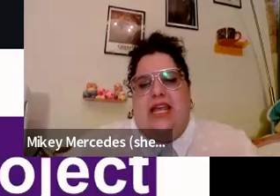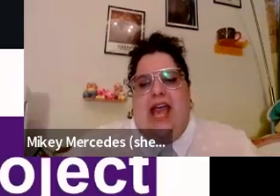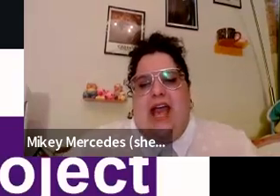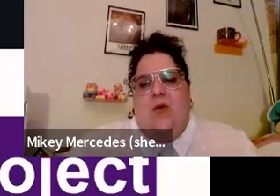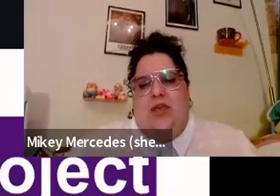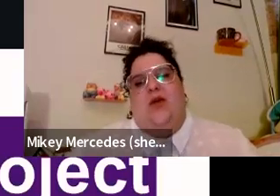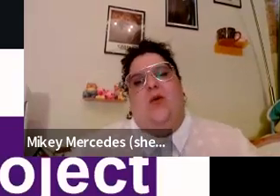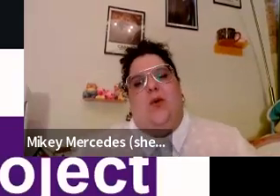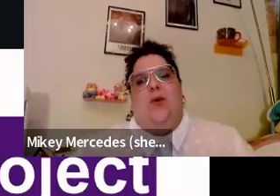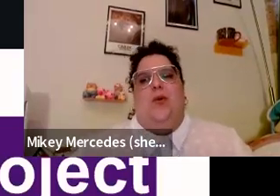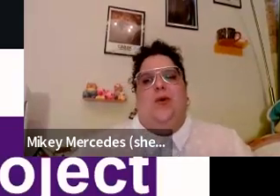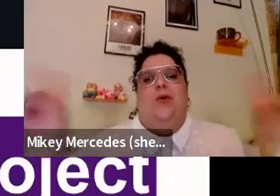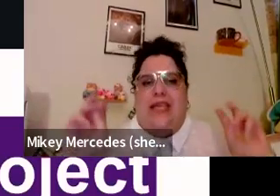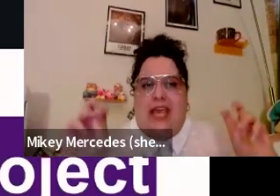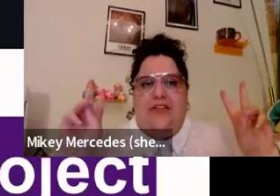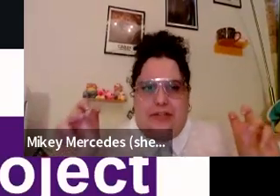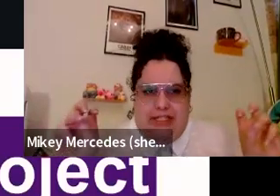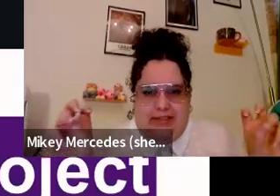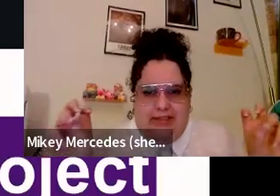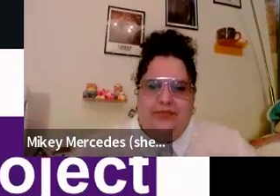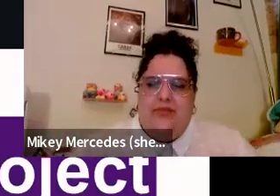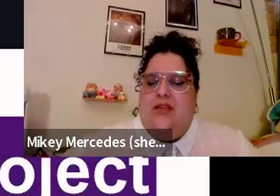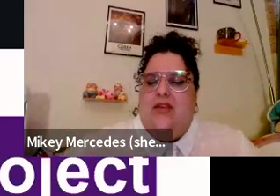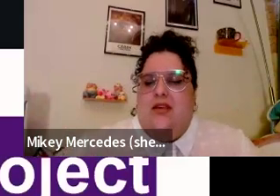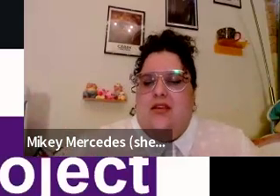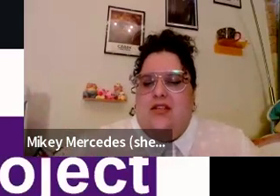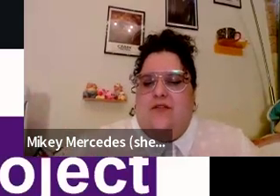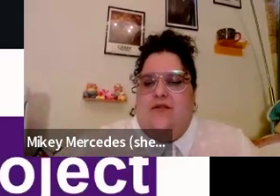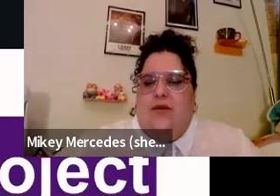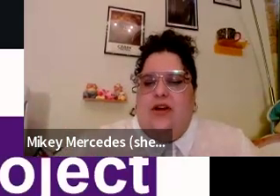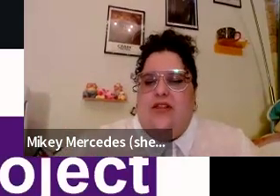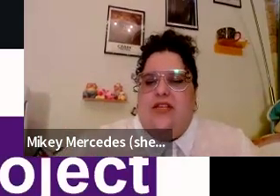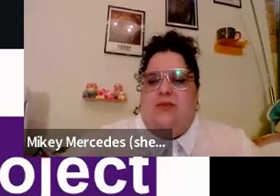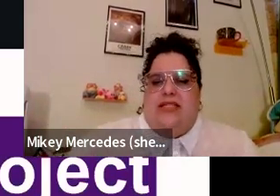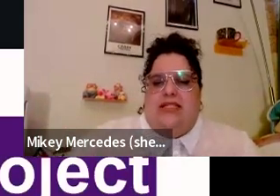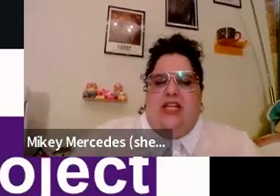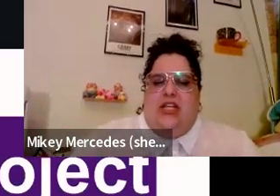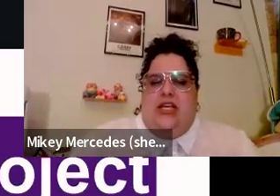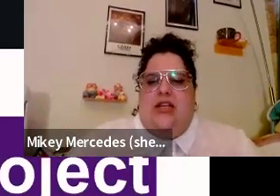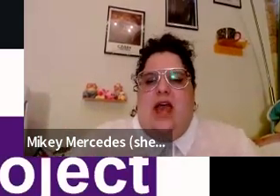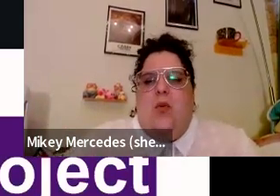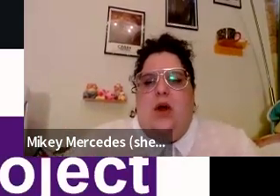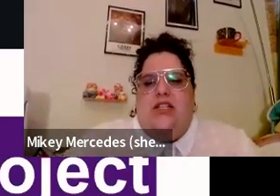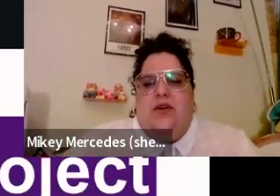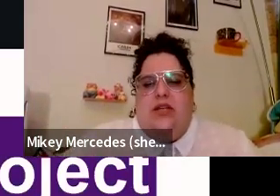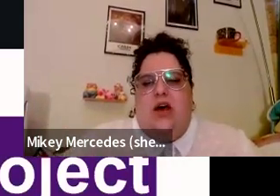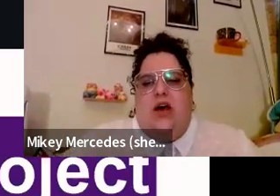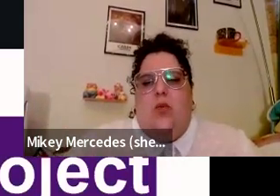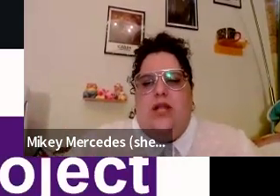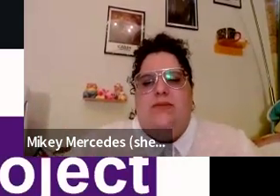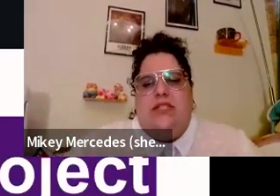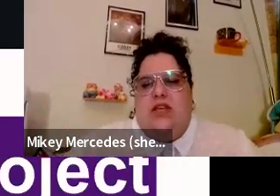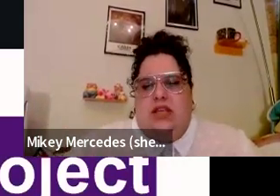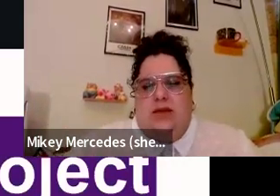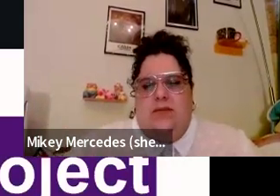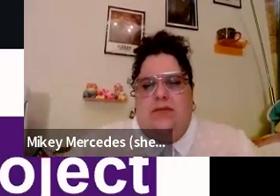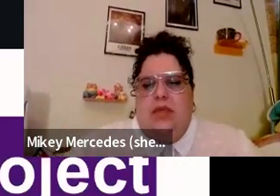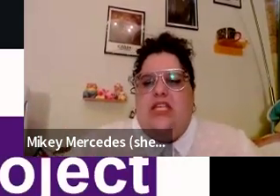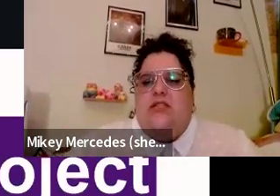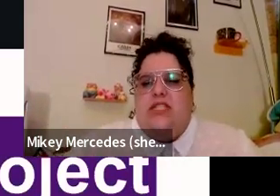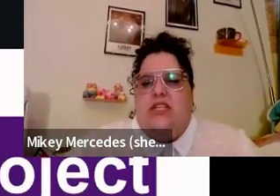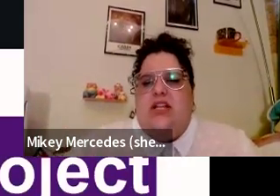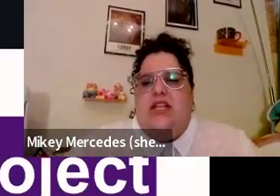time. Often, marginalized people in movements become more concerned with securing protections for themselves